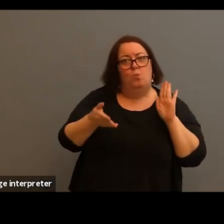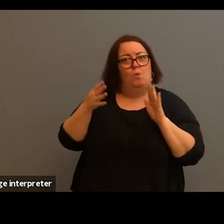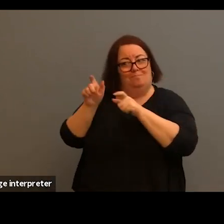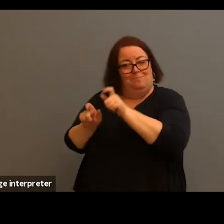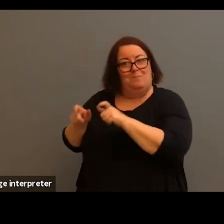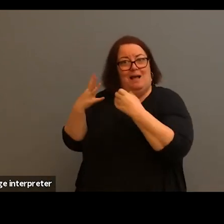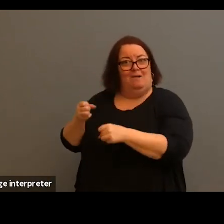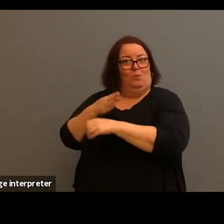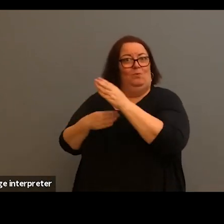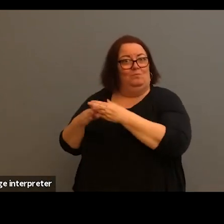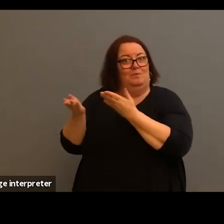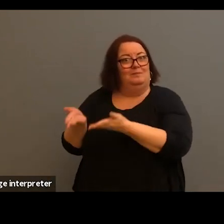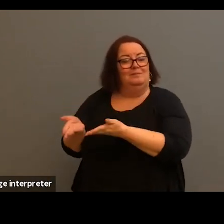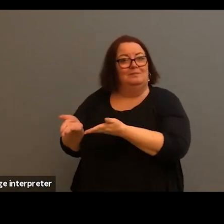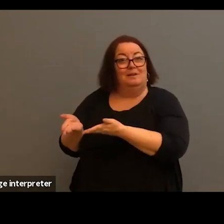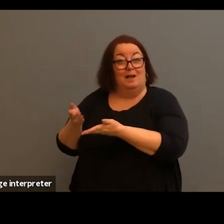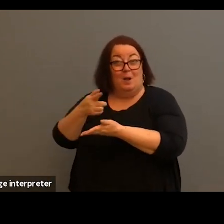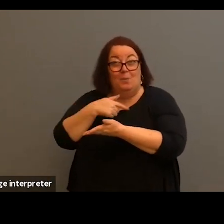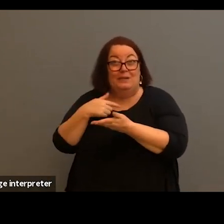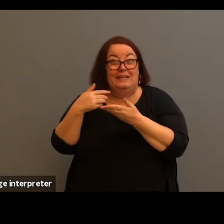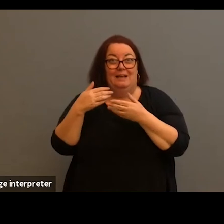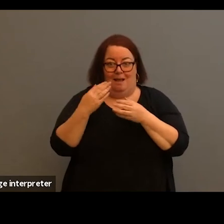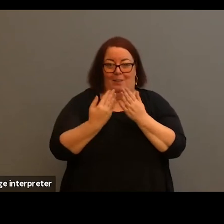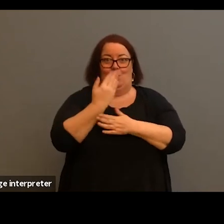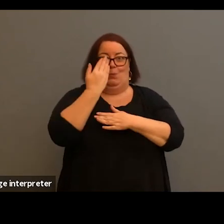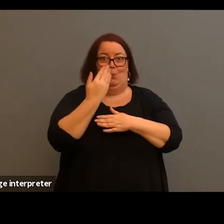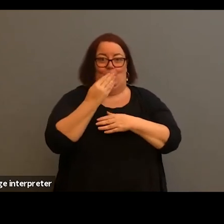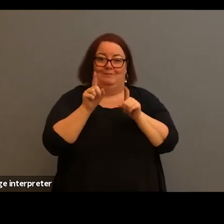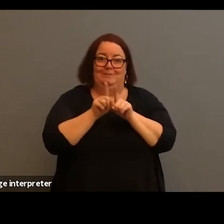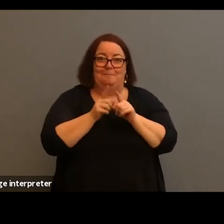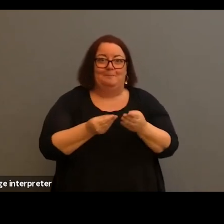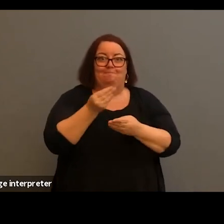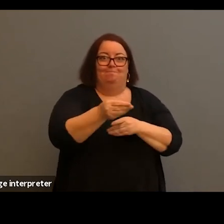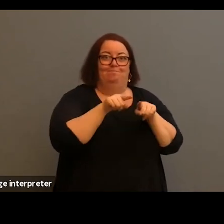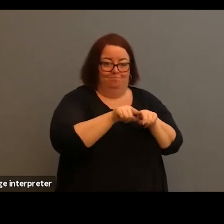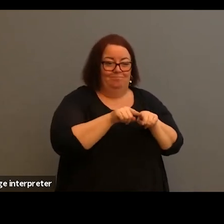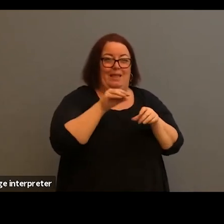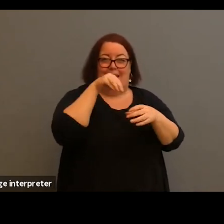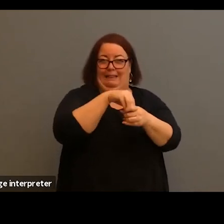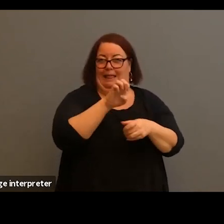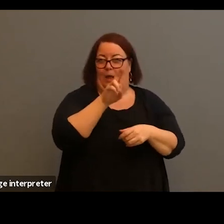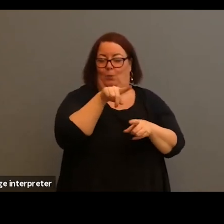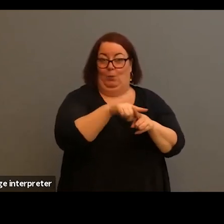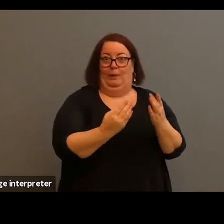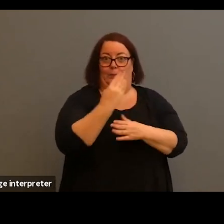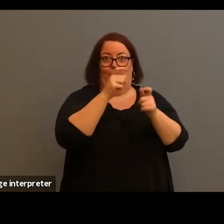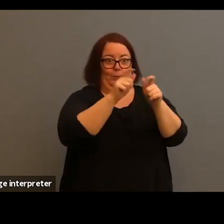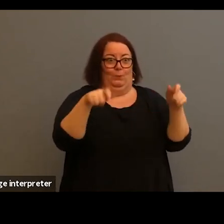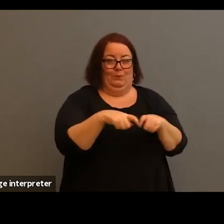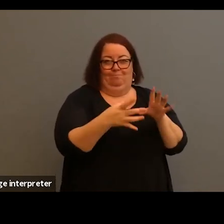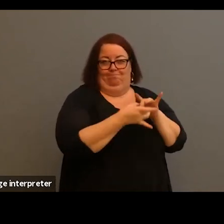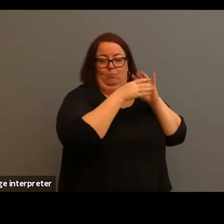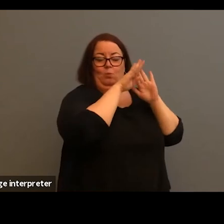European Disability Strategy. The strategy was adopted on the 3rd of March this year, and it's